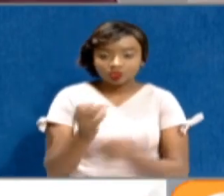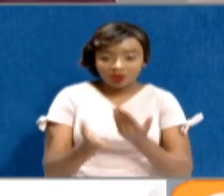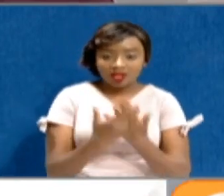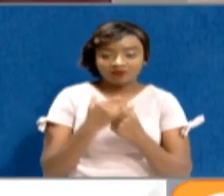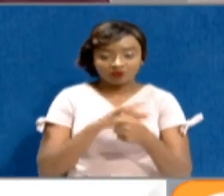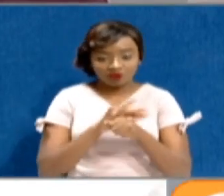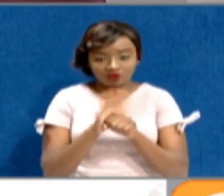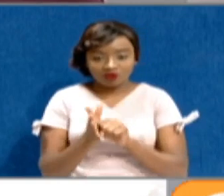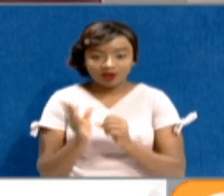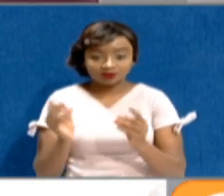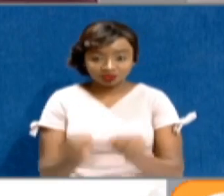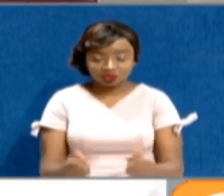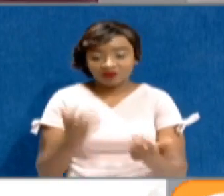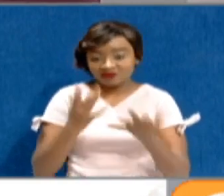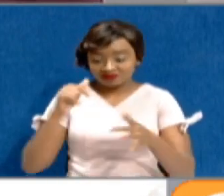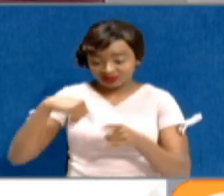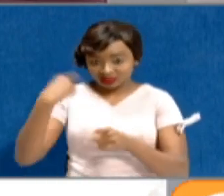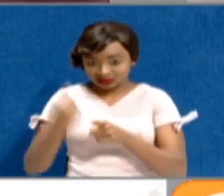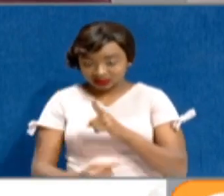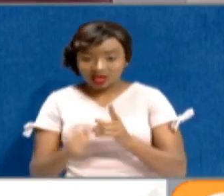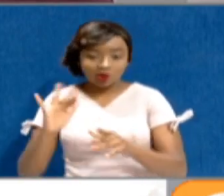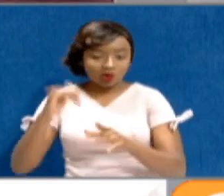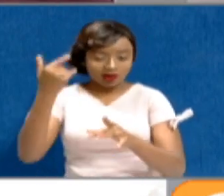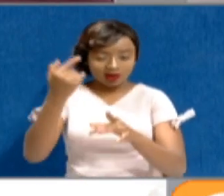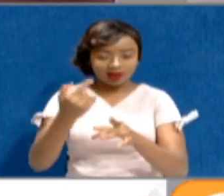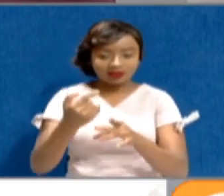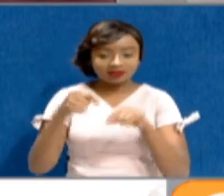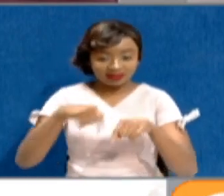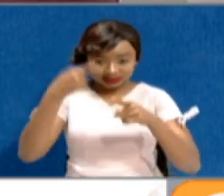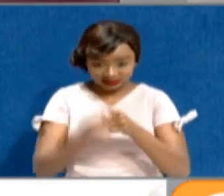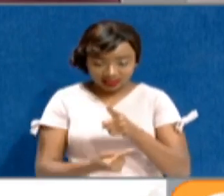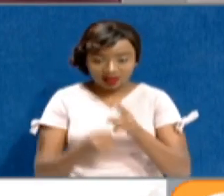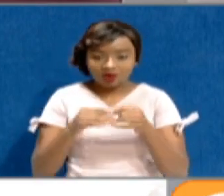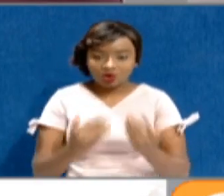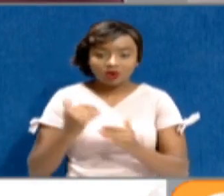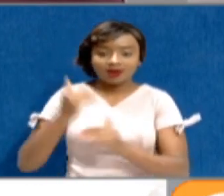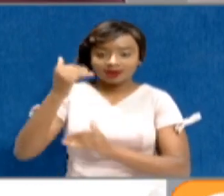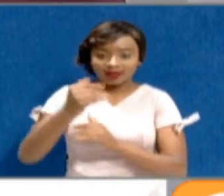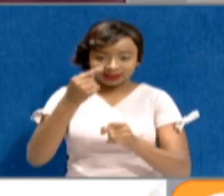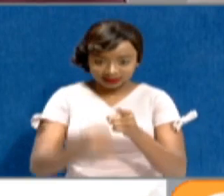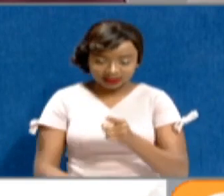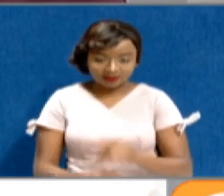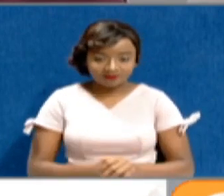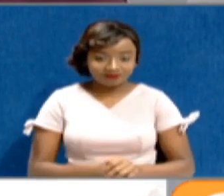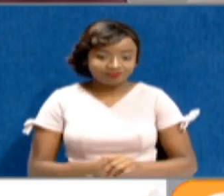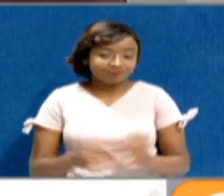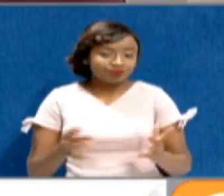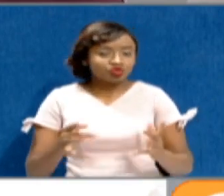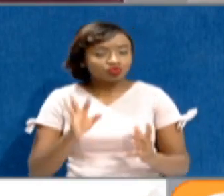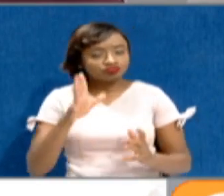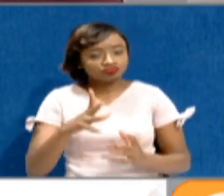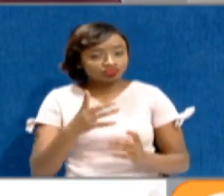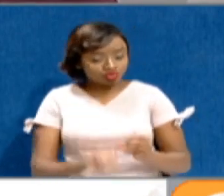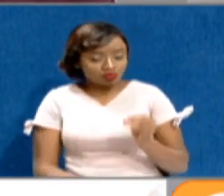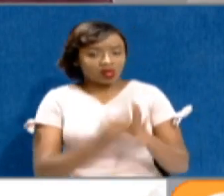Vaccines possibly out by the end of this year or next year. That is a highly accelerated process of finding a vaccine. So just what does it take